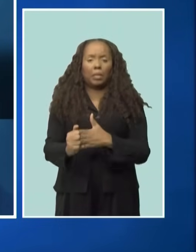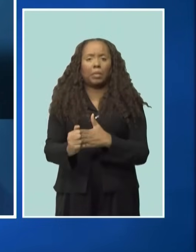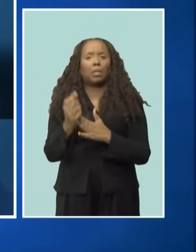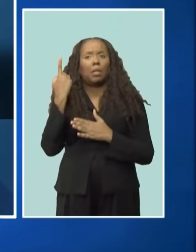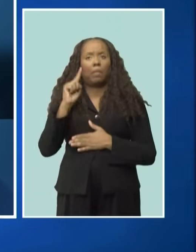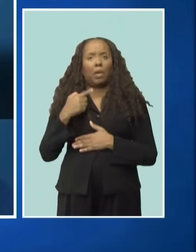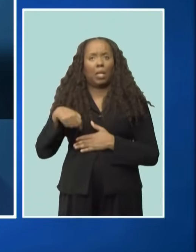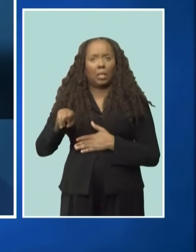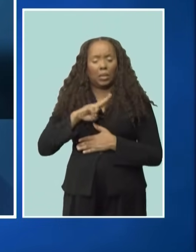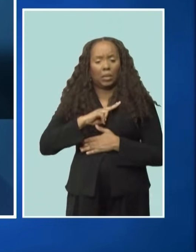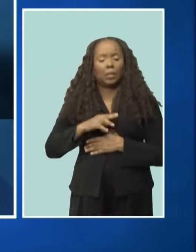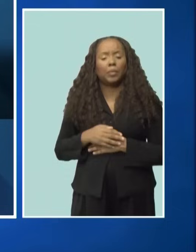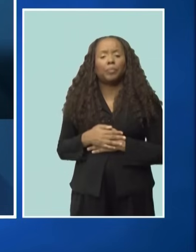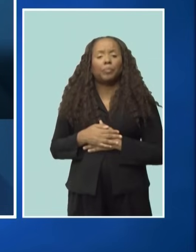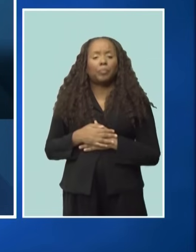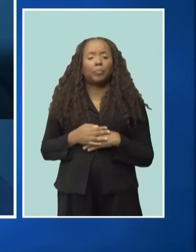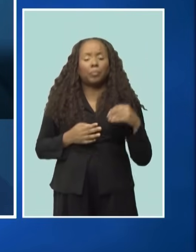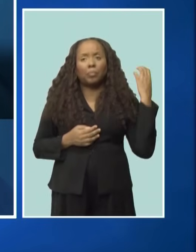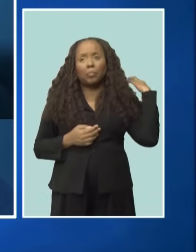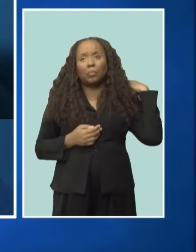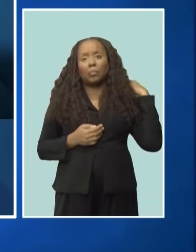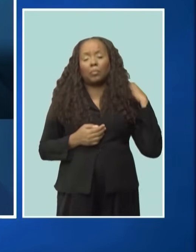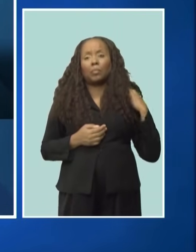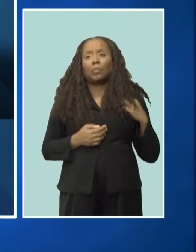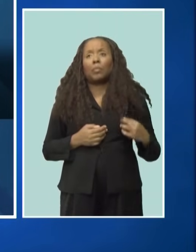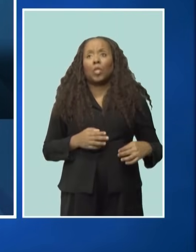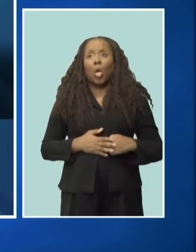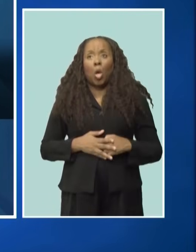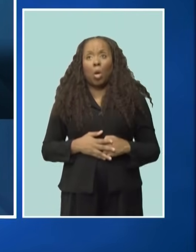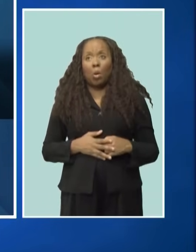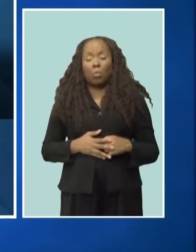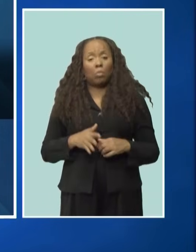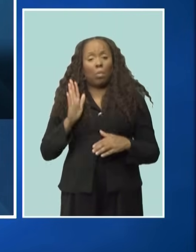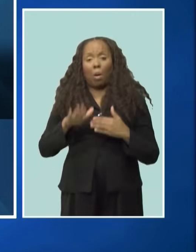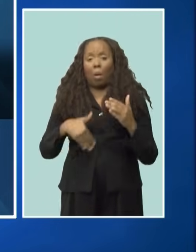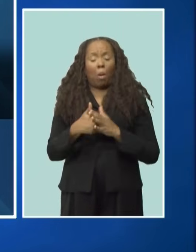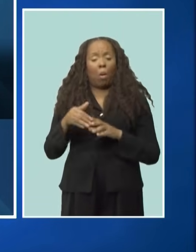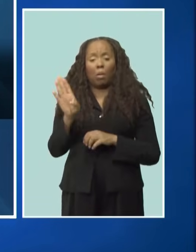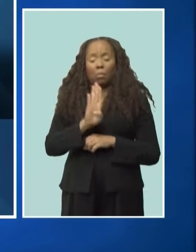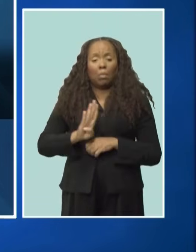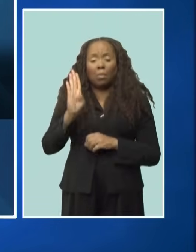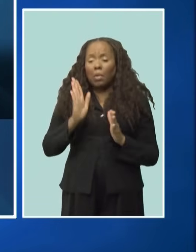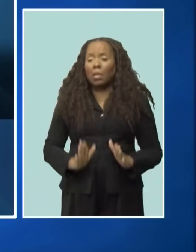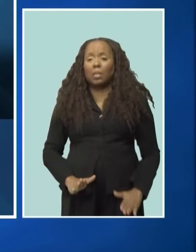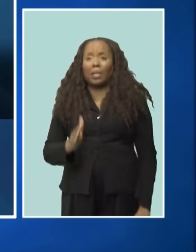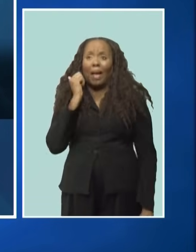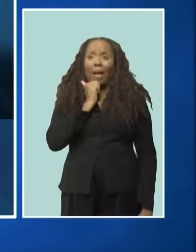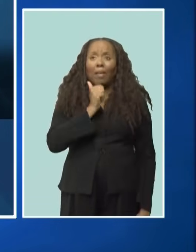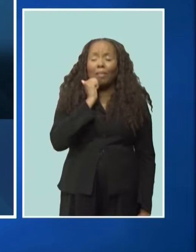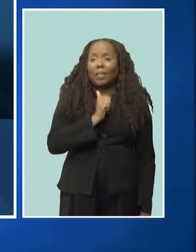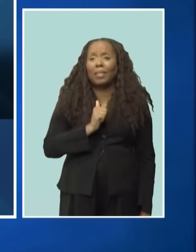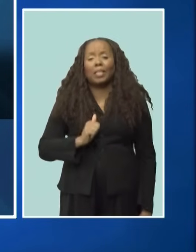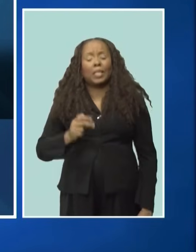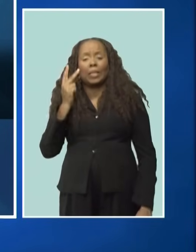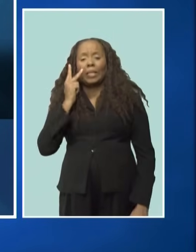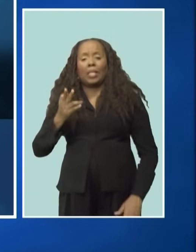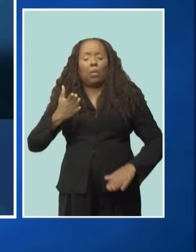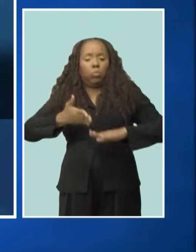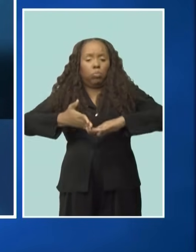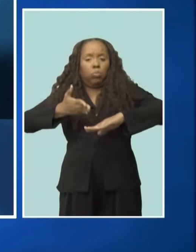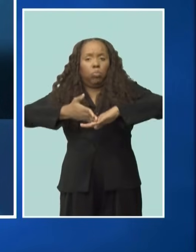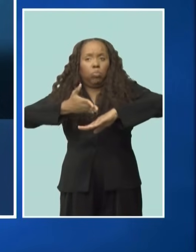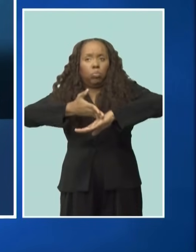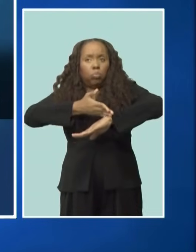affairs. This has redounded to the benefit of all Barbadians in their everyday lives, as evidenced by the significant improvement in the